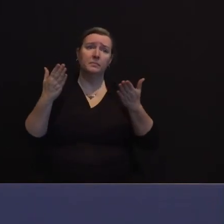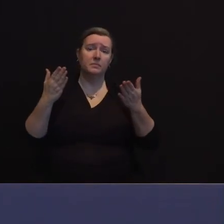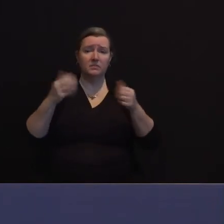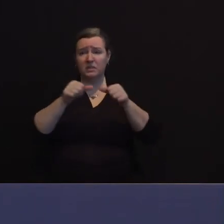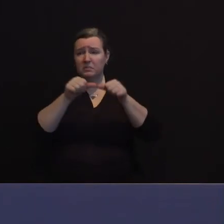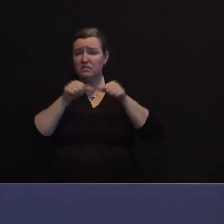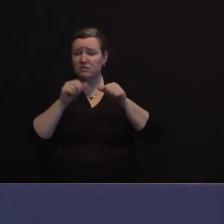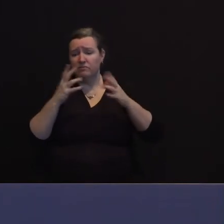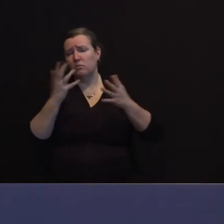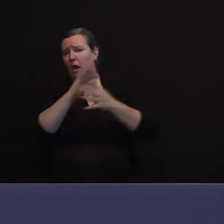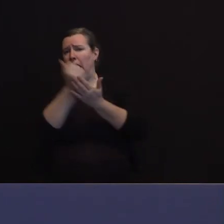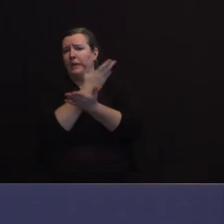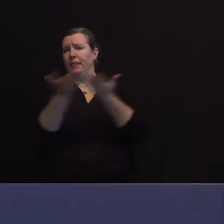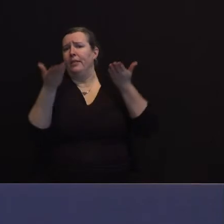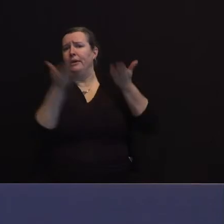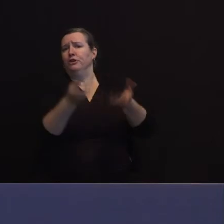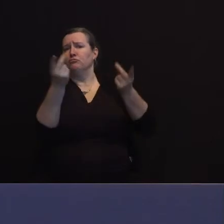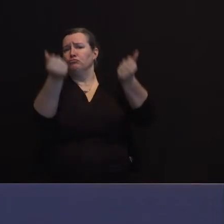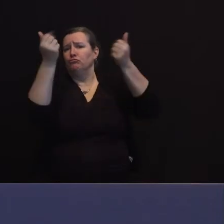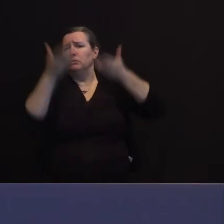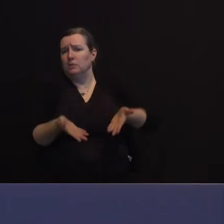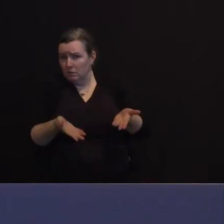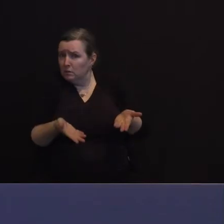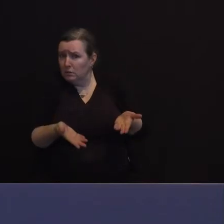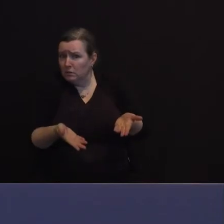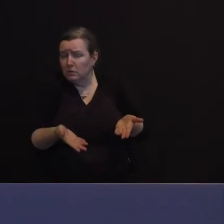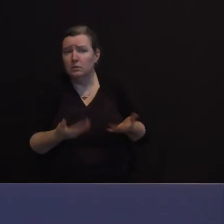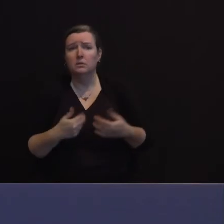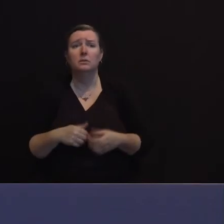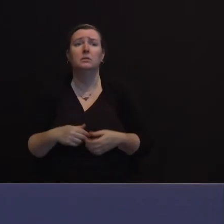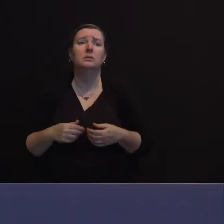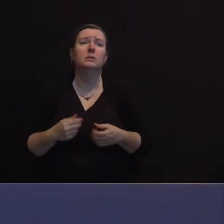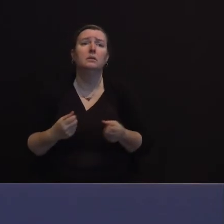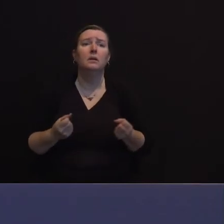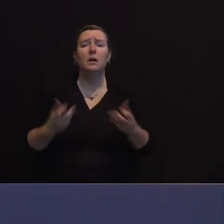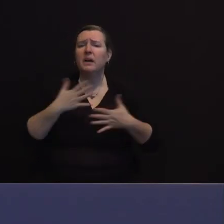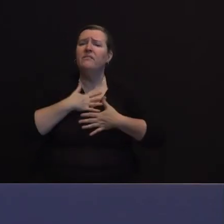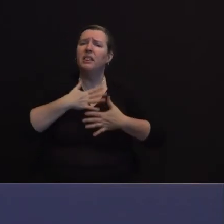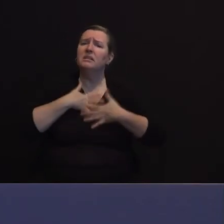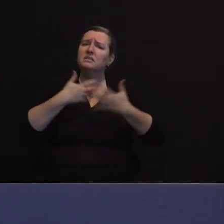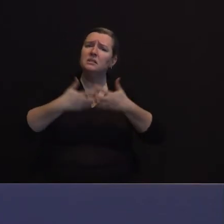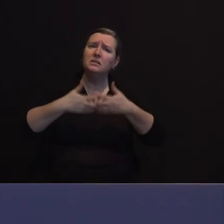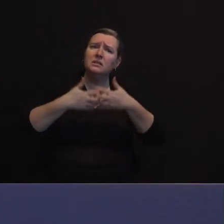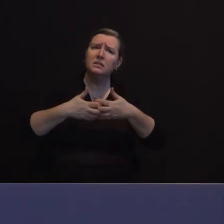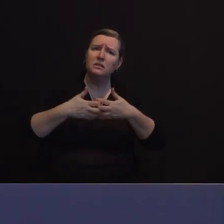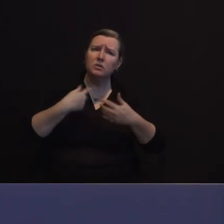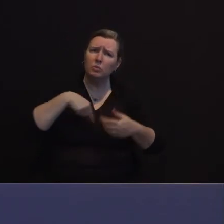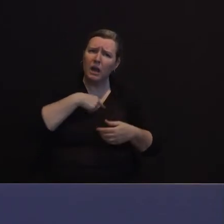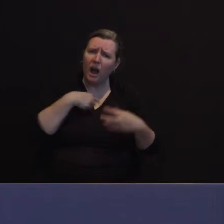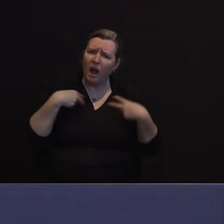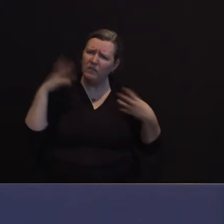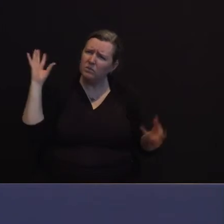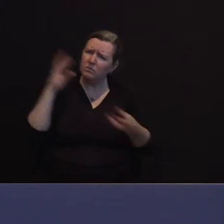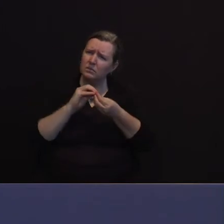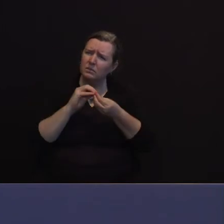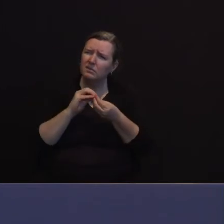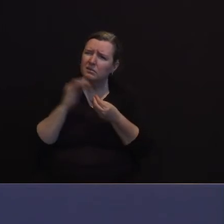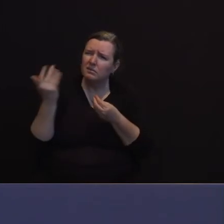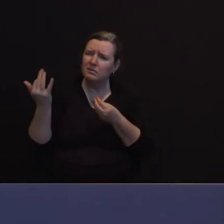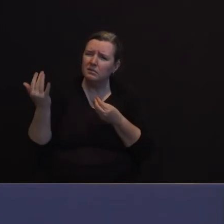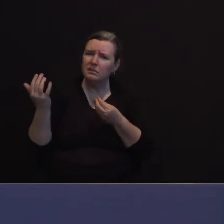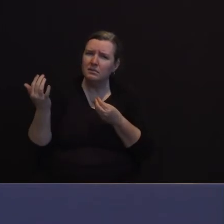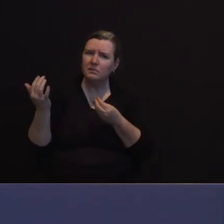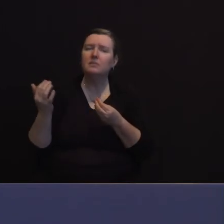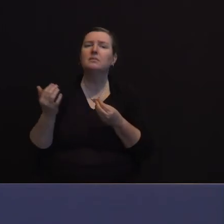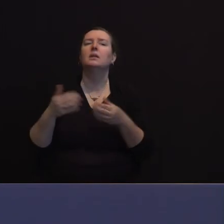Monday? A quick one, how many ventilators does New Jersey have in total? Are we vaccinating people